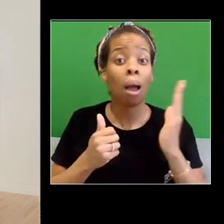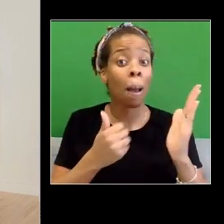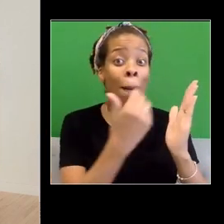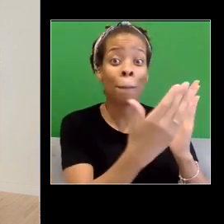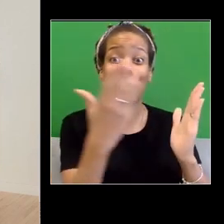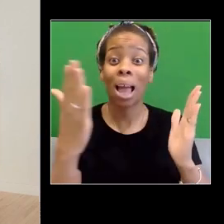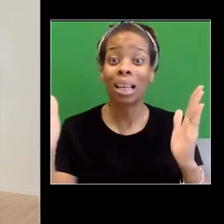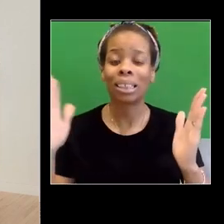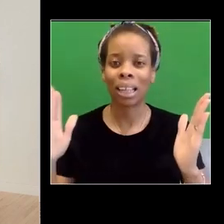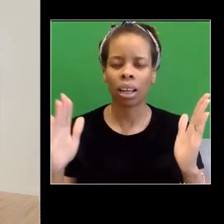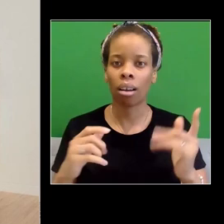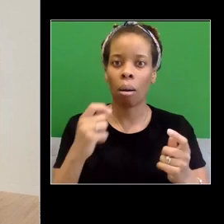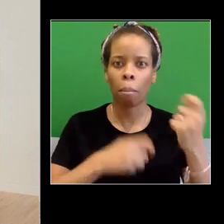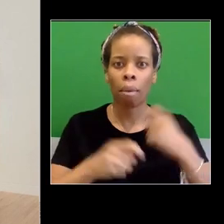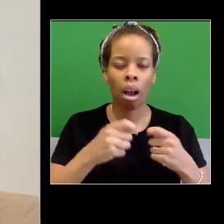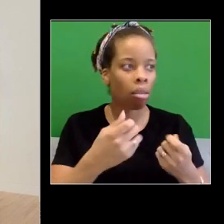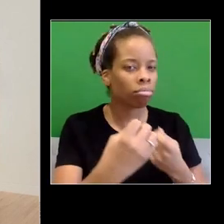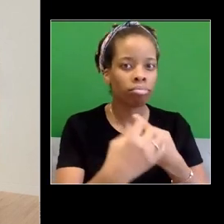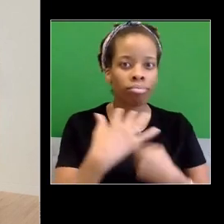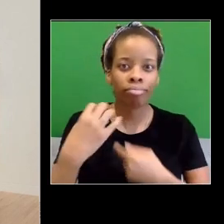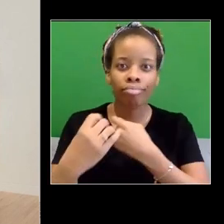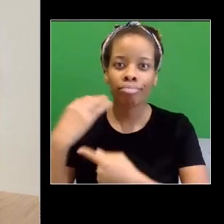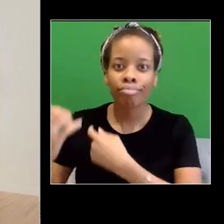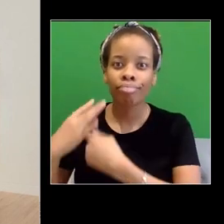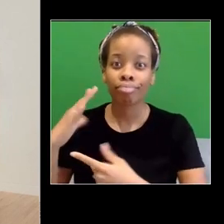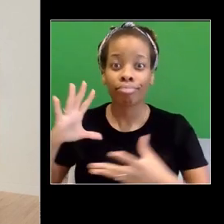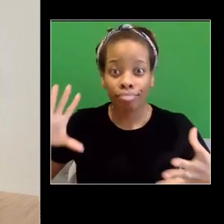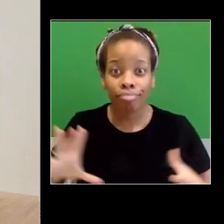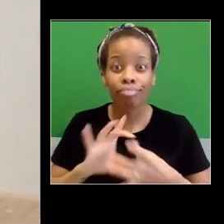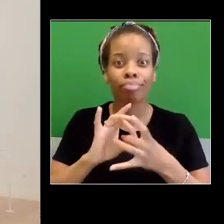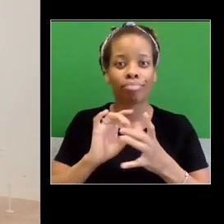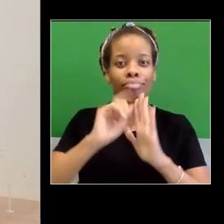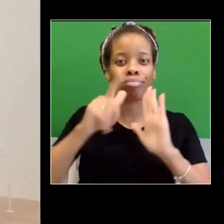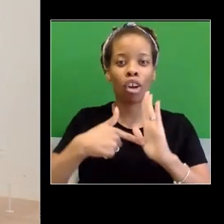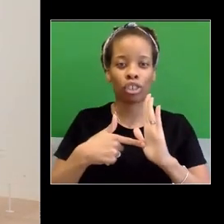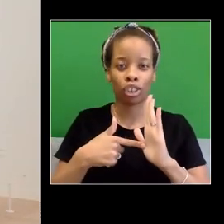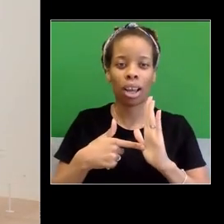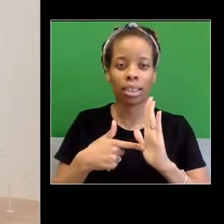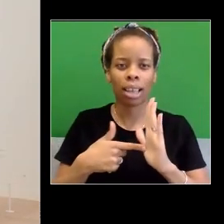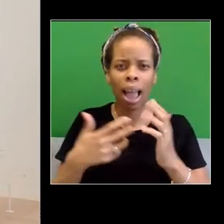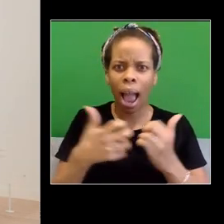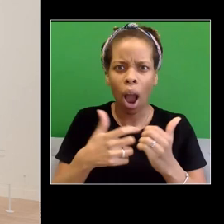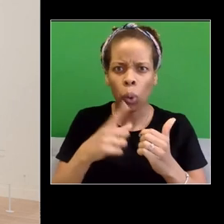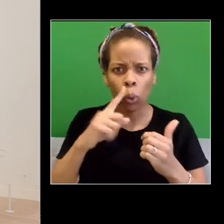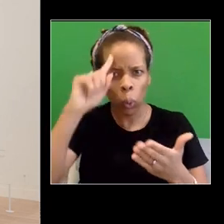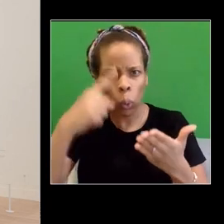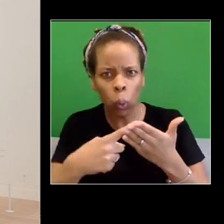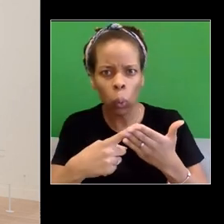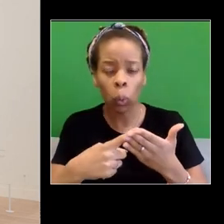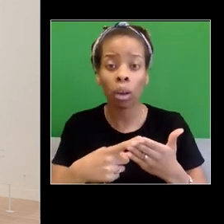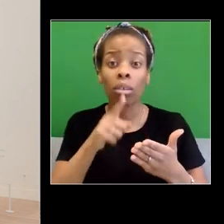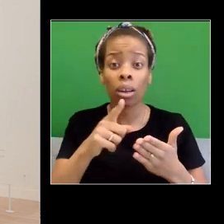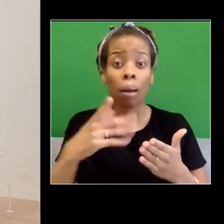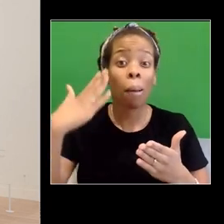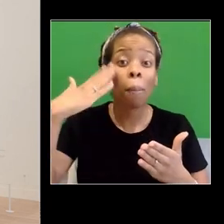seems to be, again, your bigger project of how to situate these figures, these Black figures, I'm